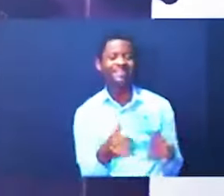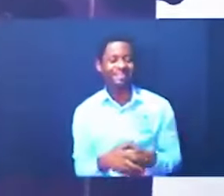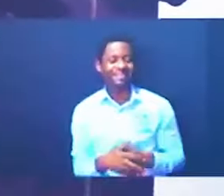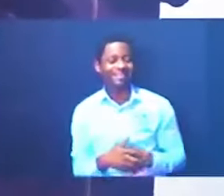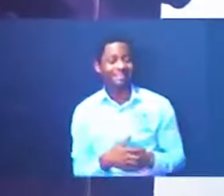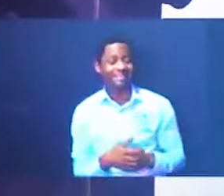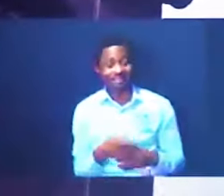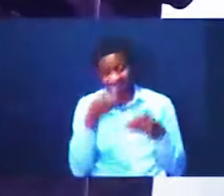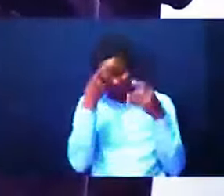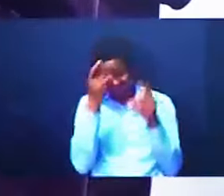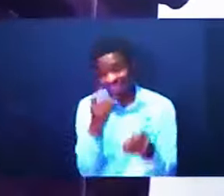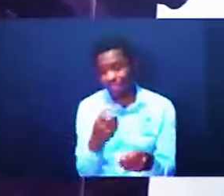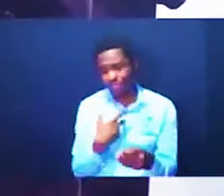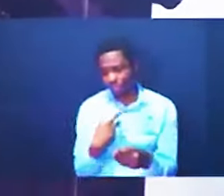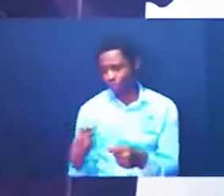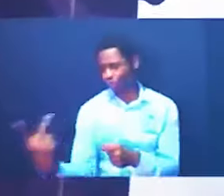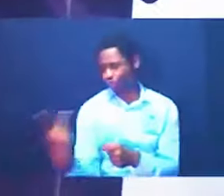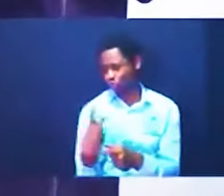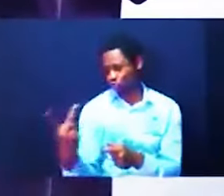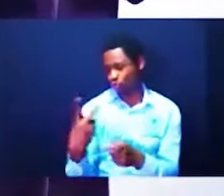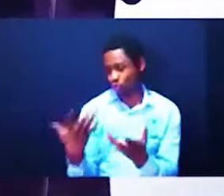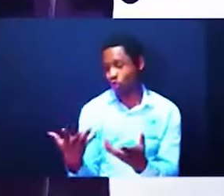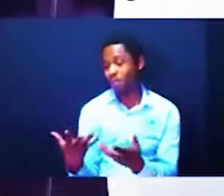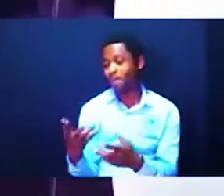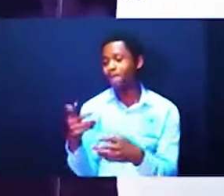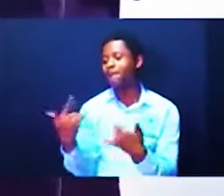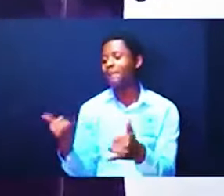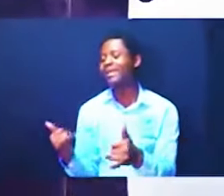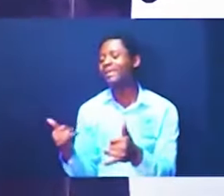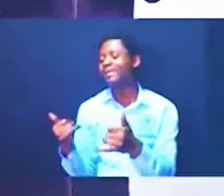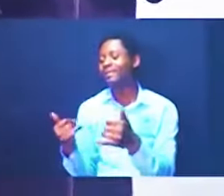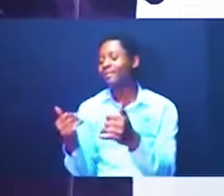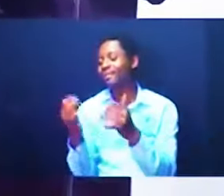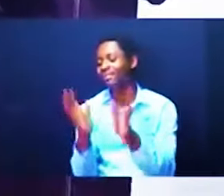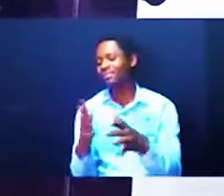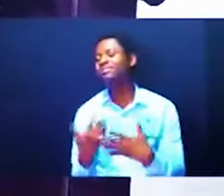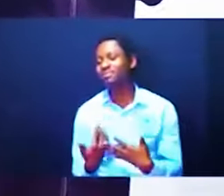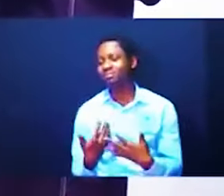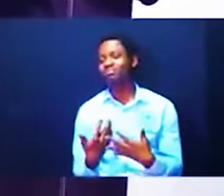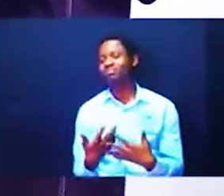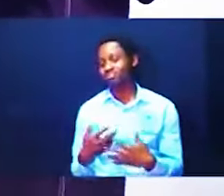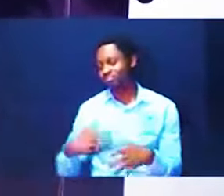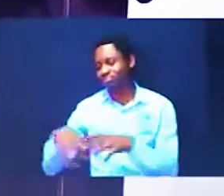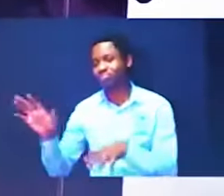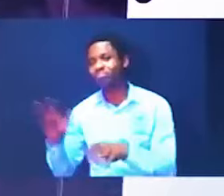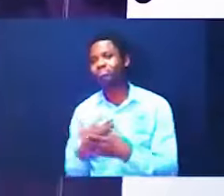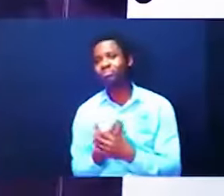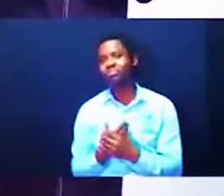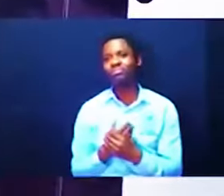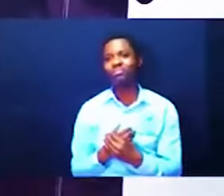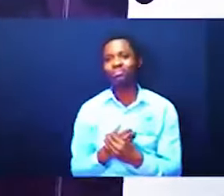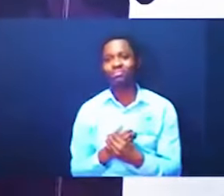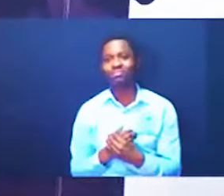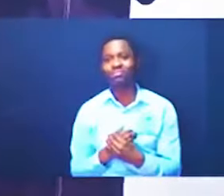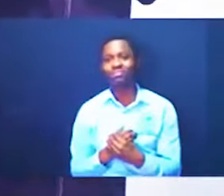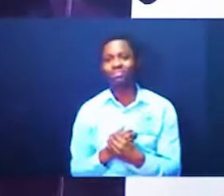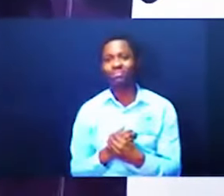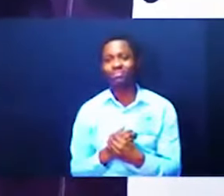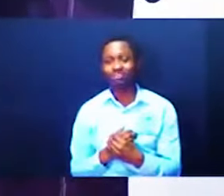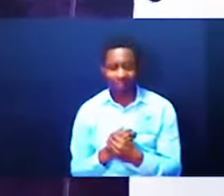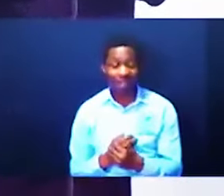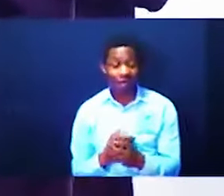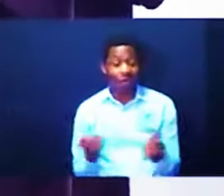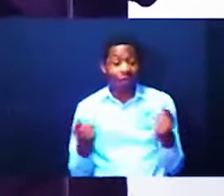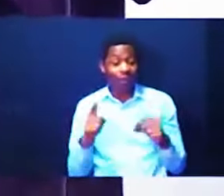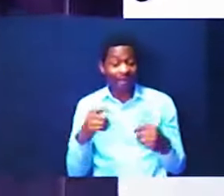Fatu Honeko with a fellow, anytime that you have food, you have to make sure that the person is not